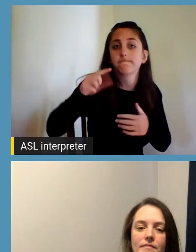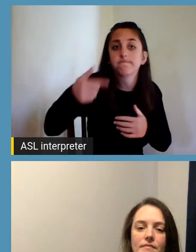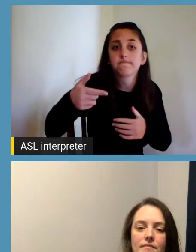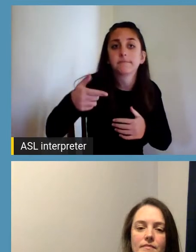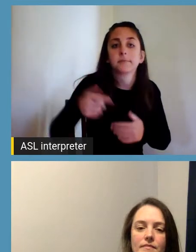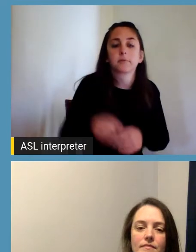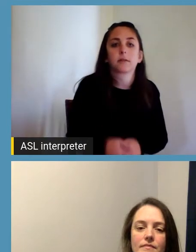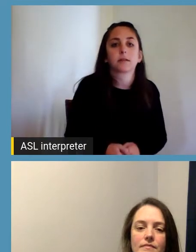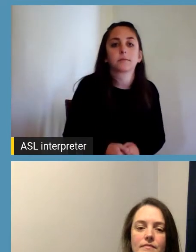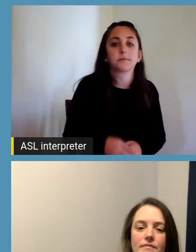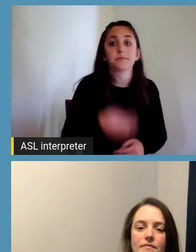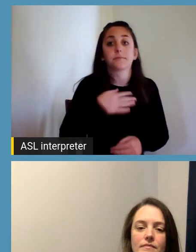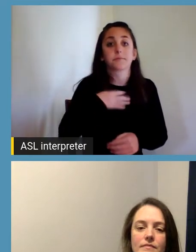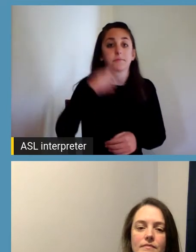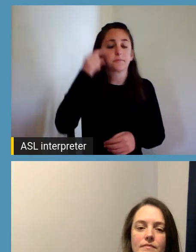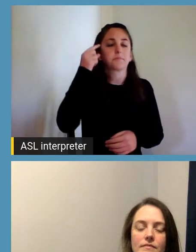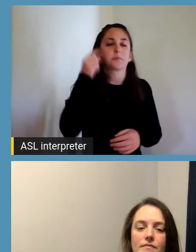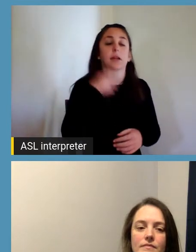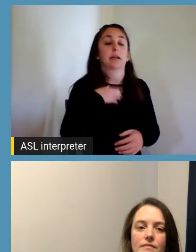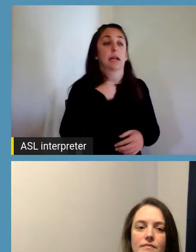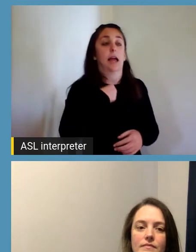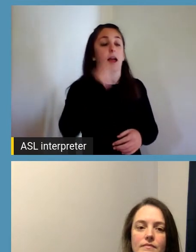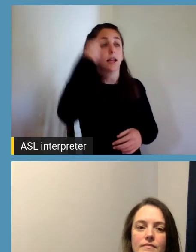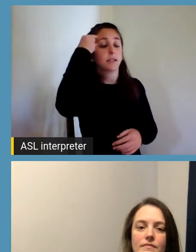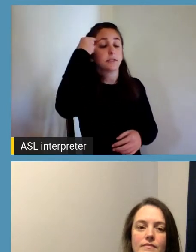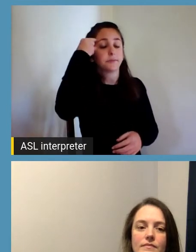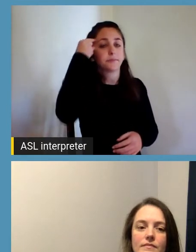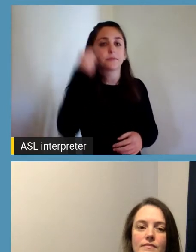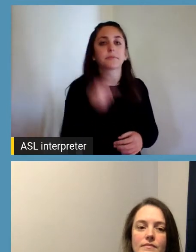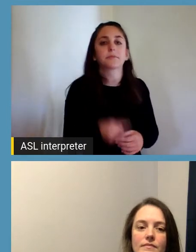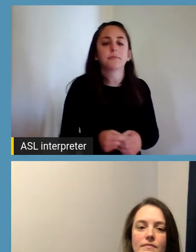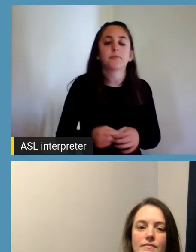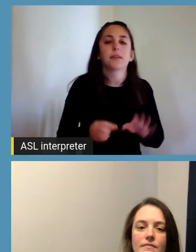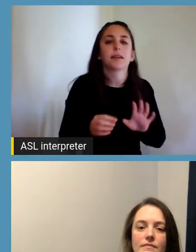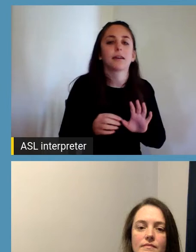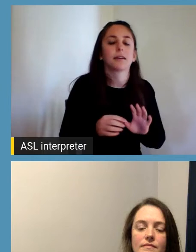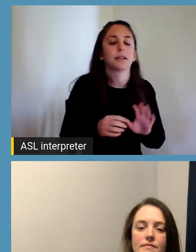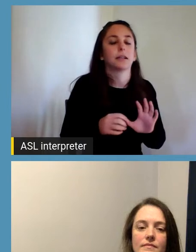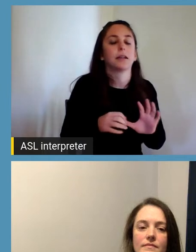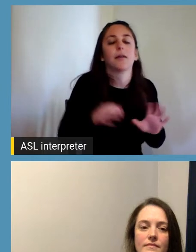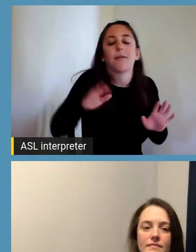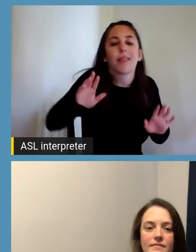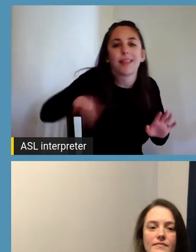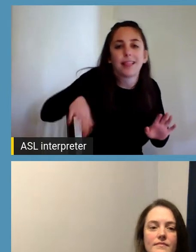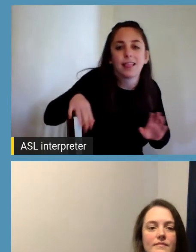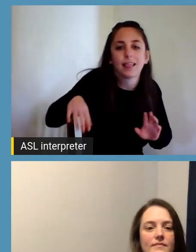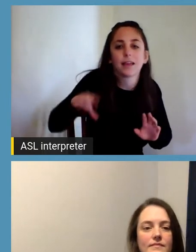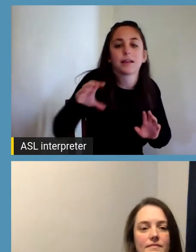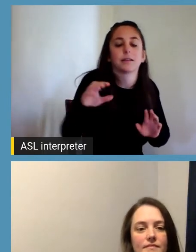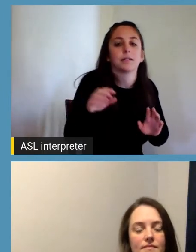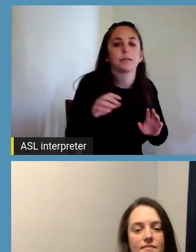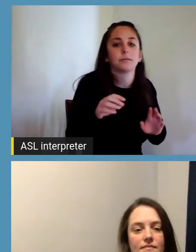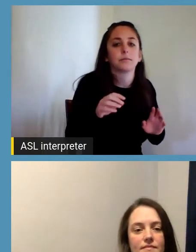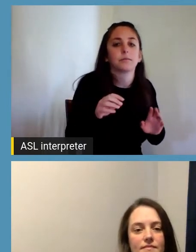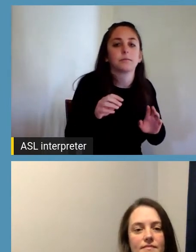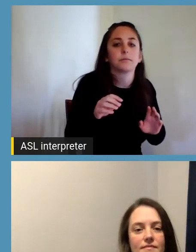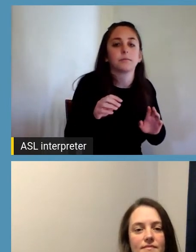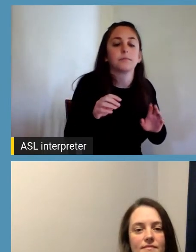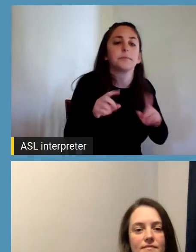My thought is, and I haven't conducted these, but when you